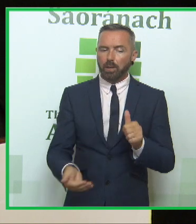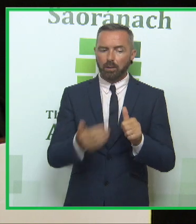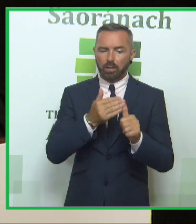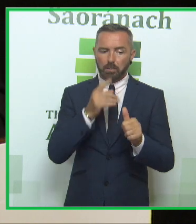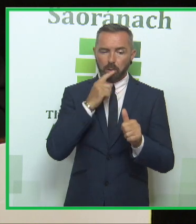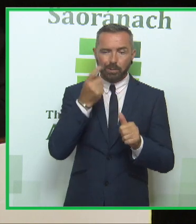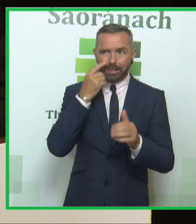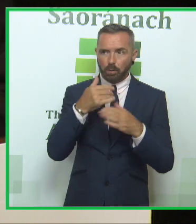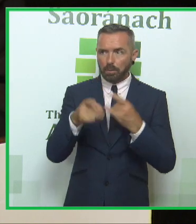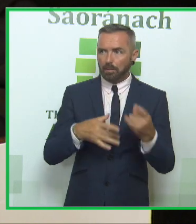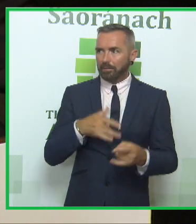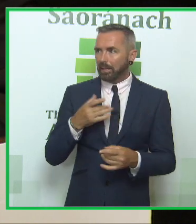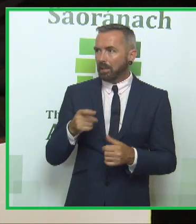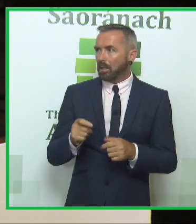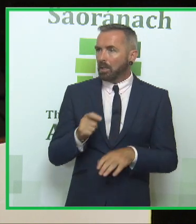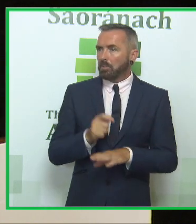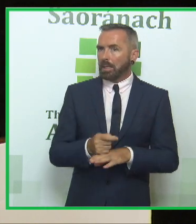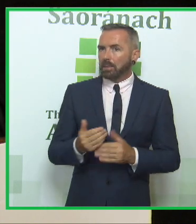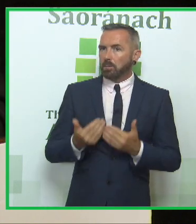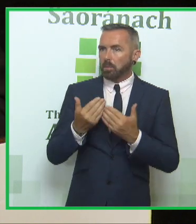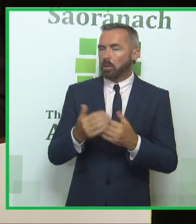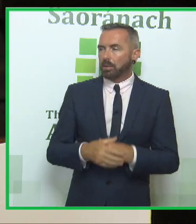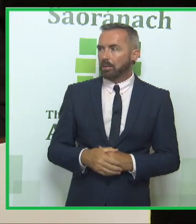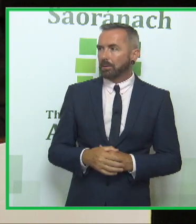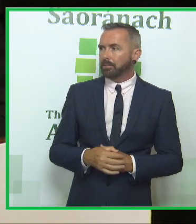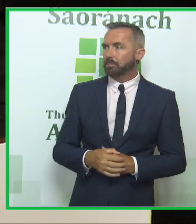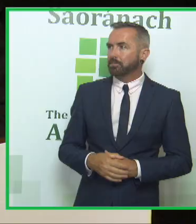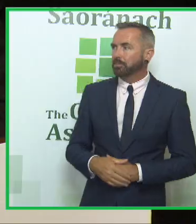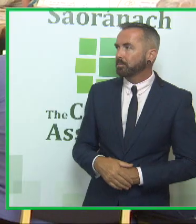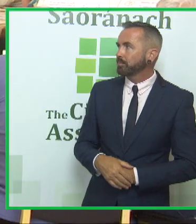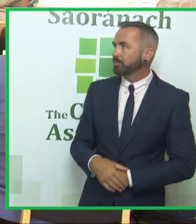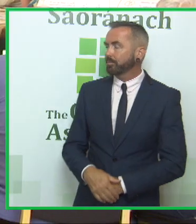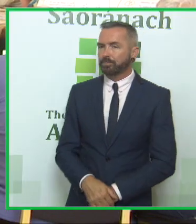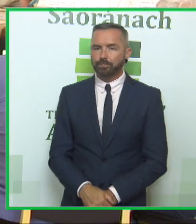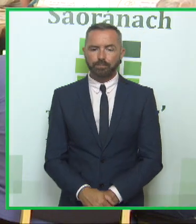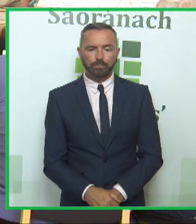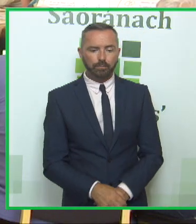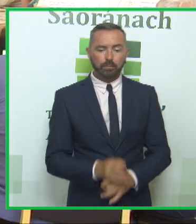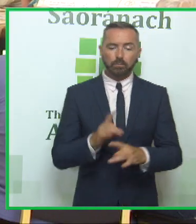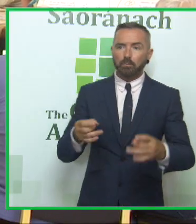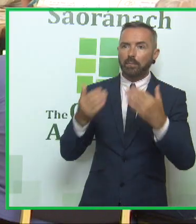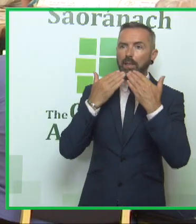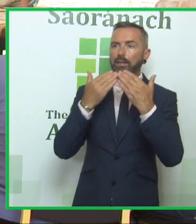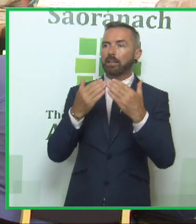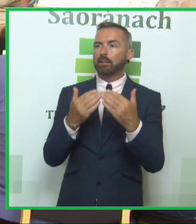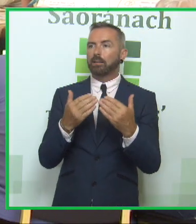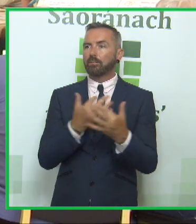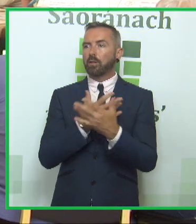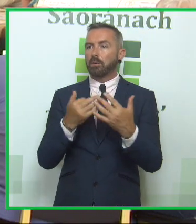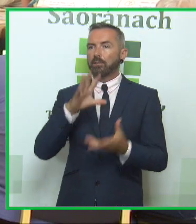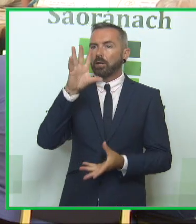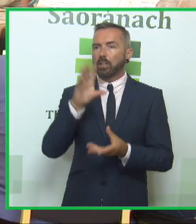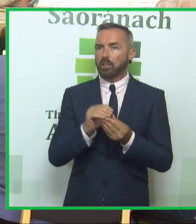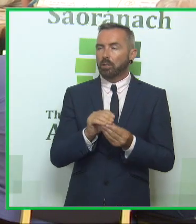that and see what people really feel is the best proposal that we might make in that regard. So look, thank you very much for concluding on